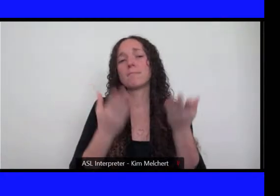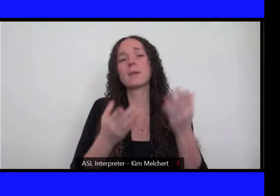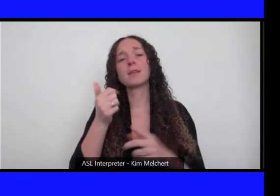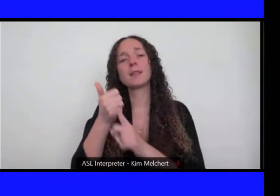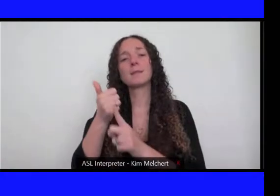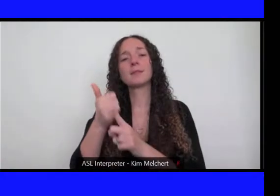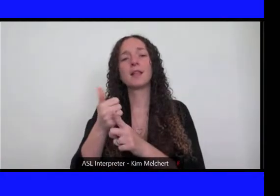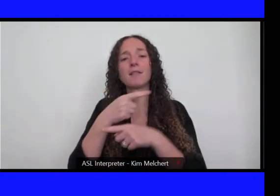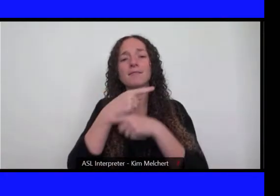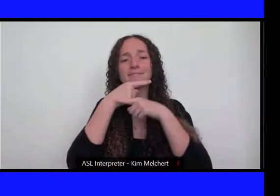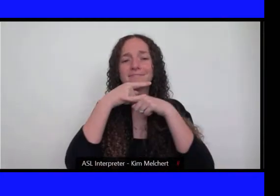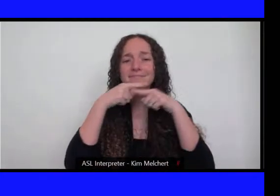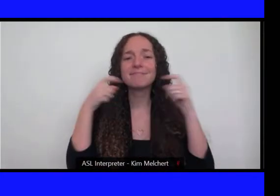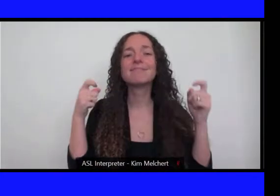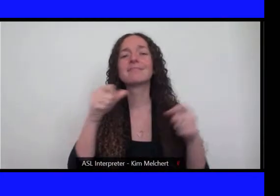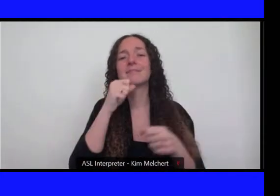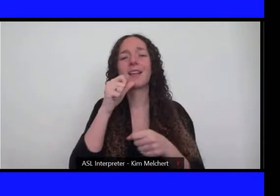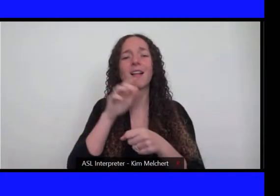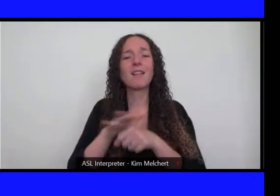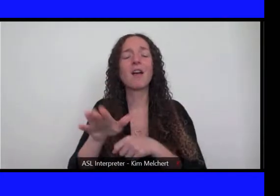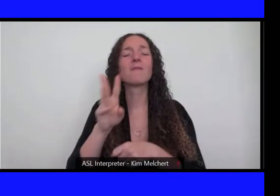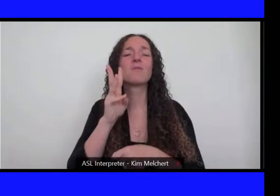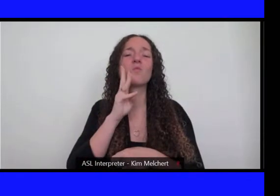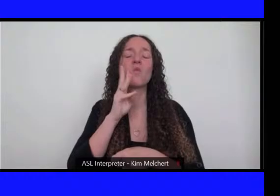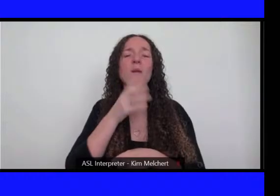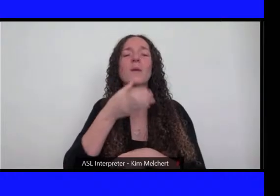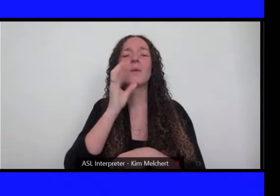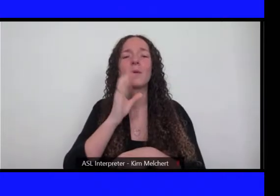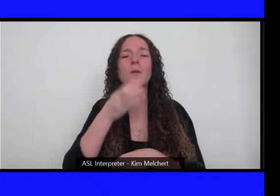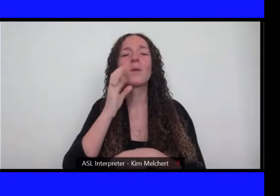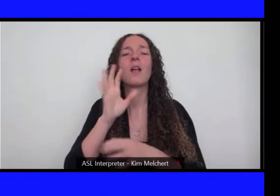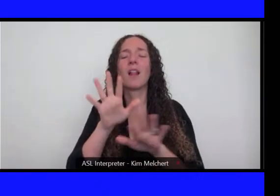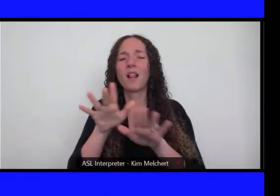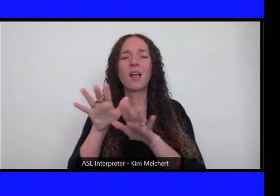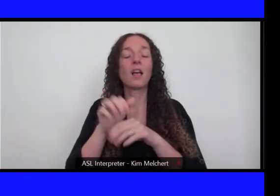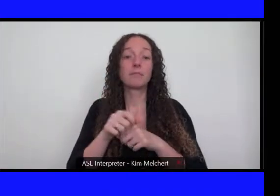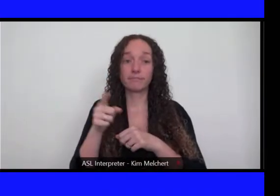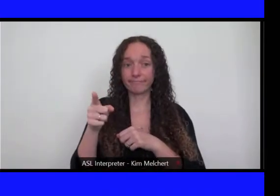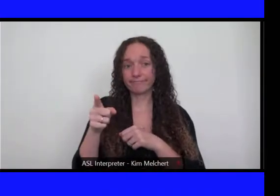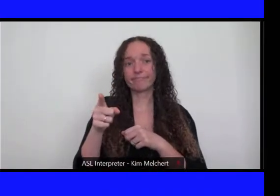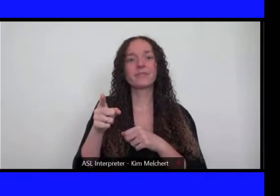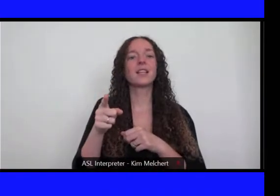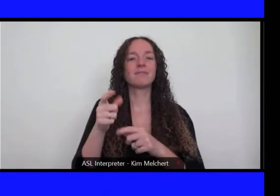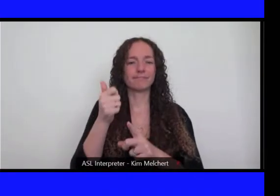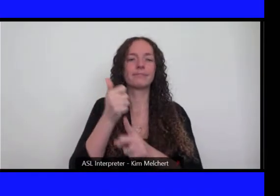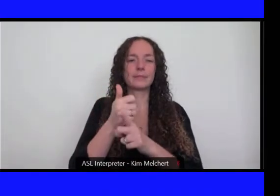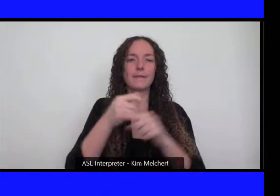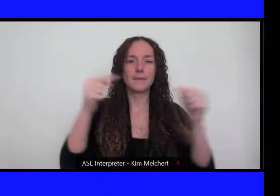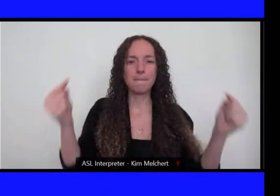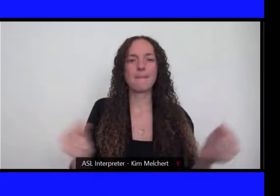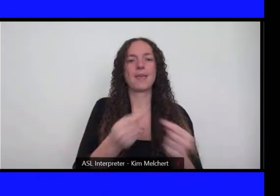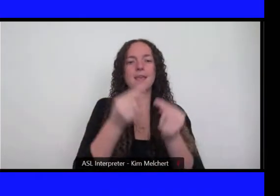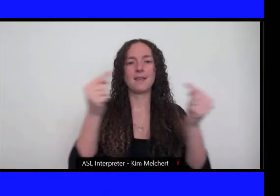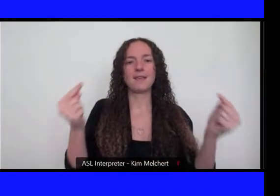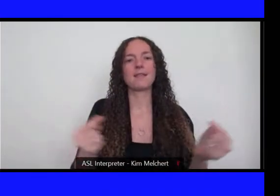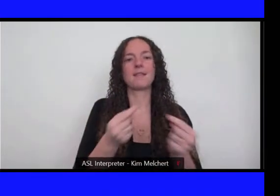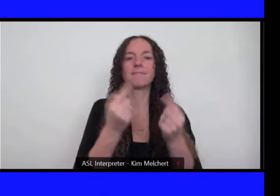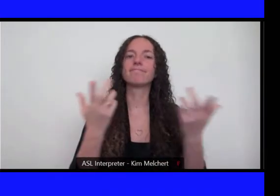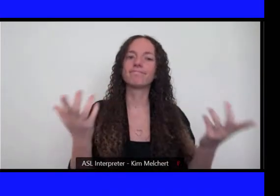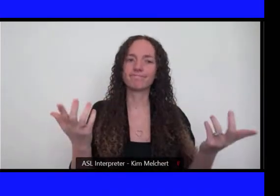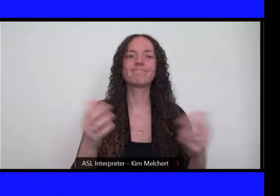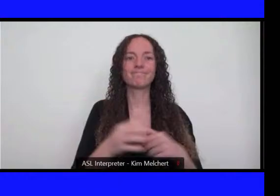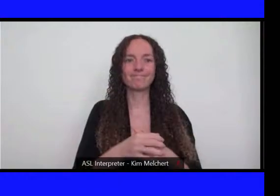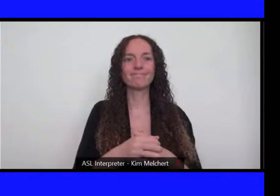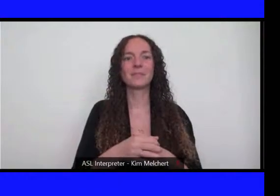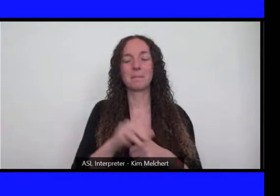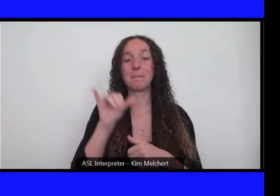present in what's called these painful crises, requiring pain medication. So they